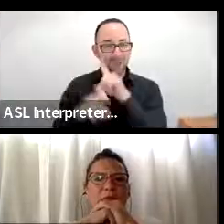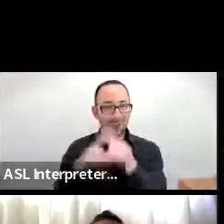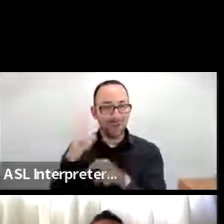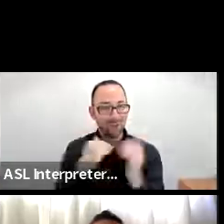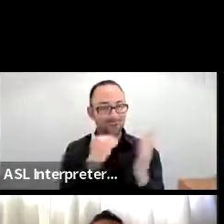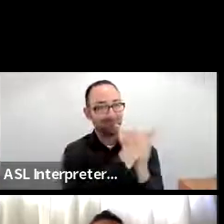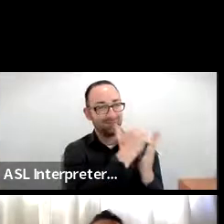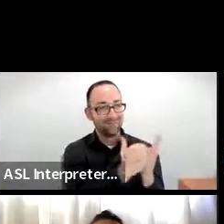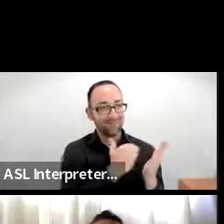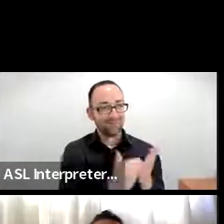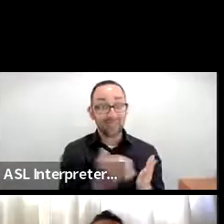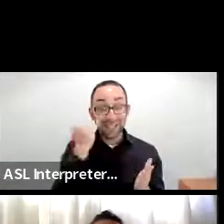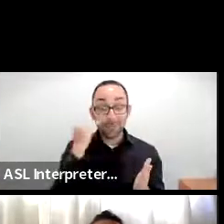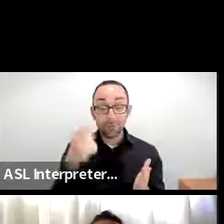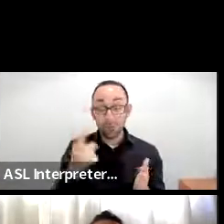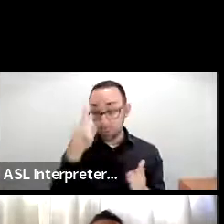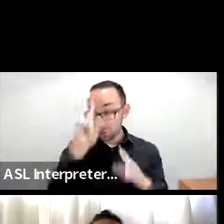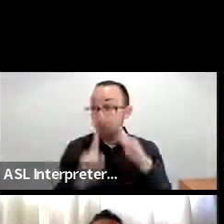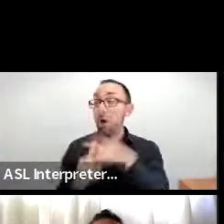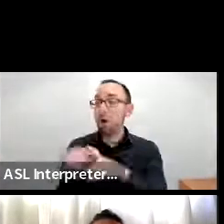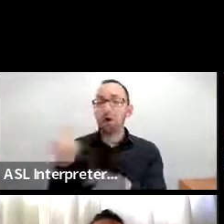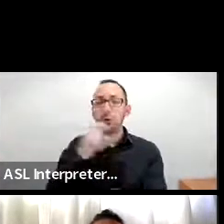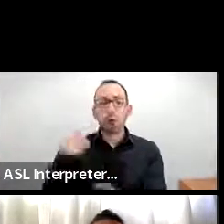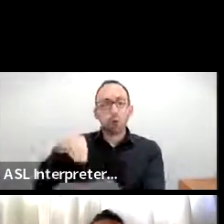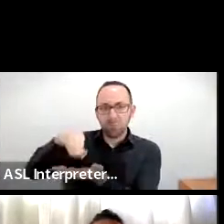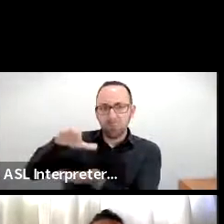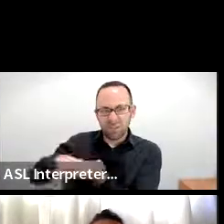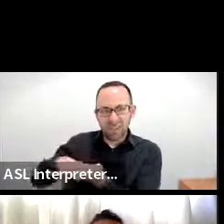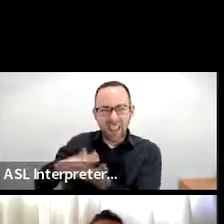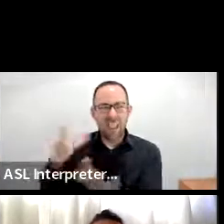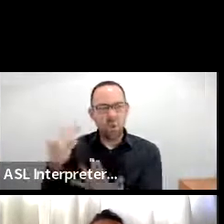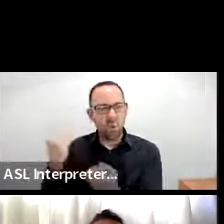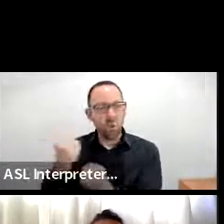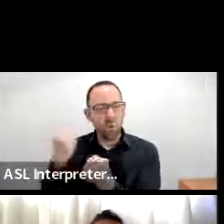have a question, just write it down and we'll try and get to you to the end.